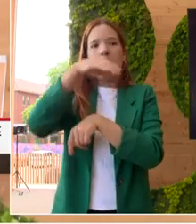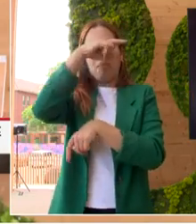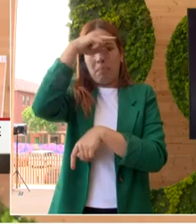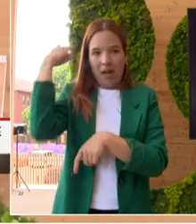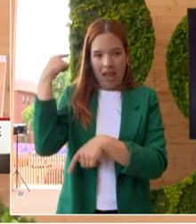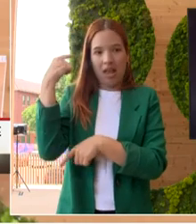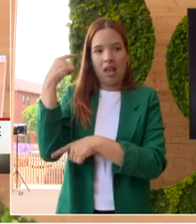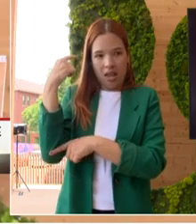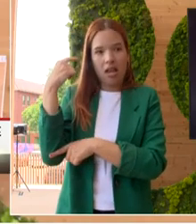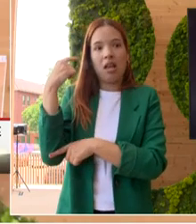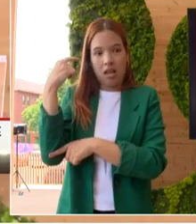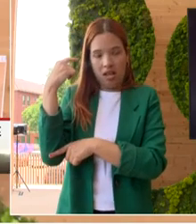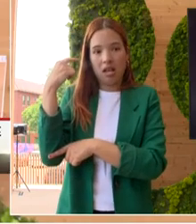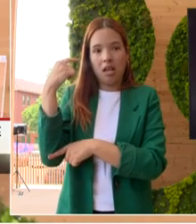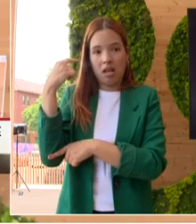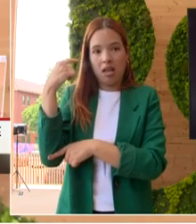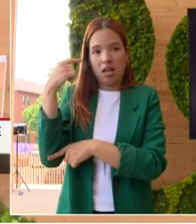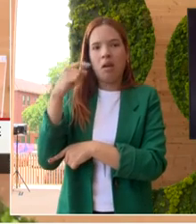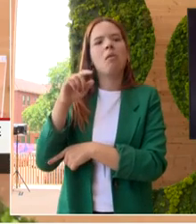Chris Powell and Friends,